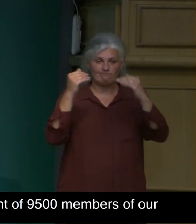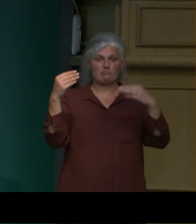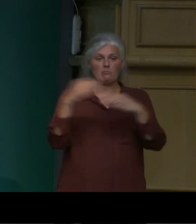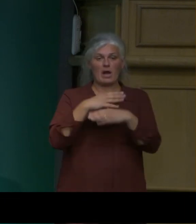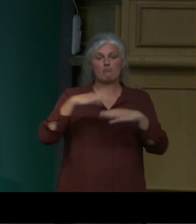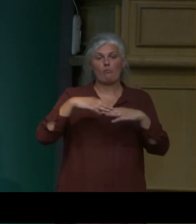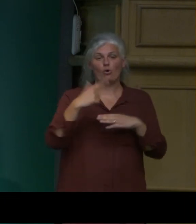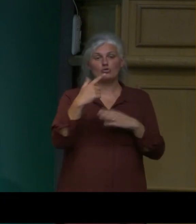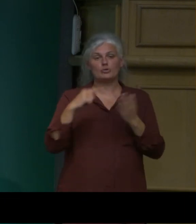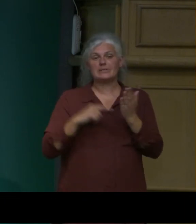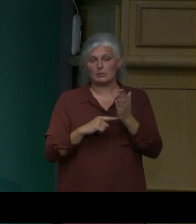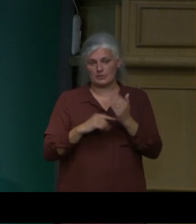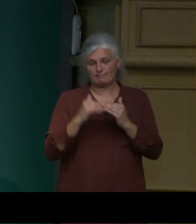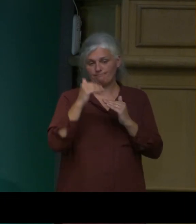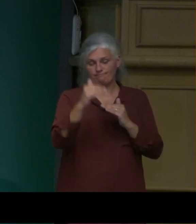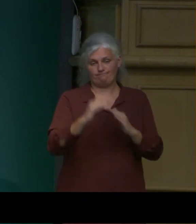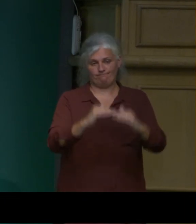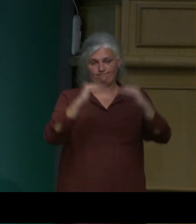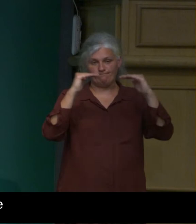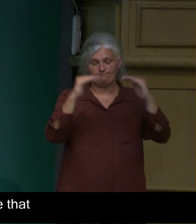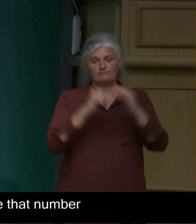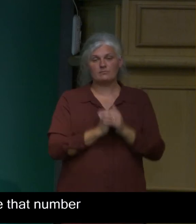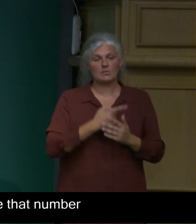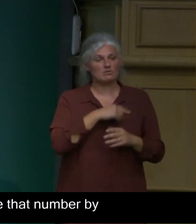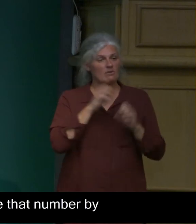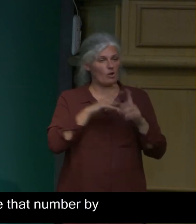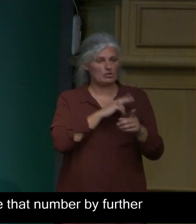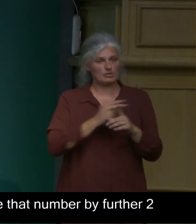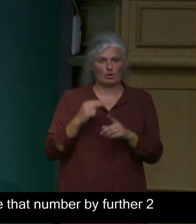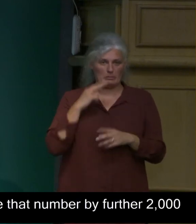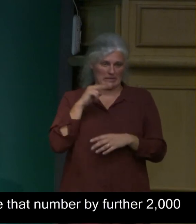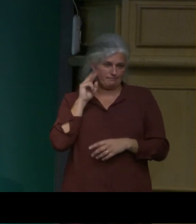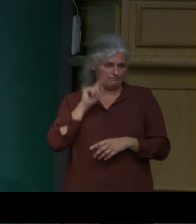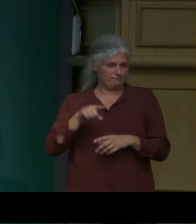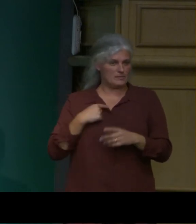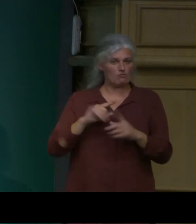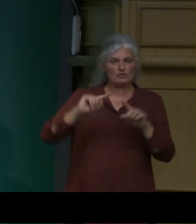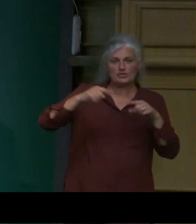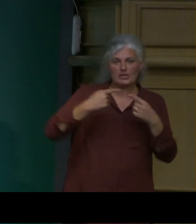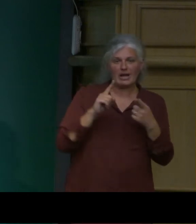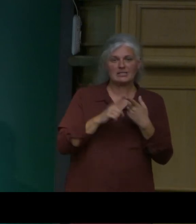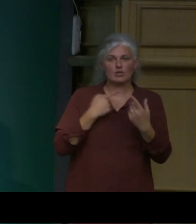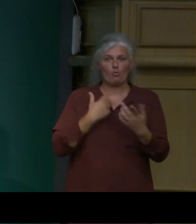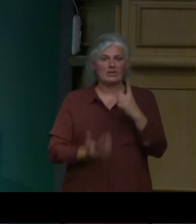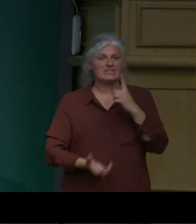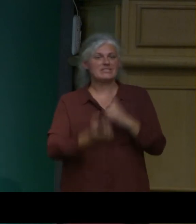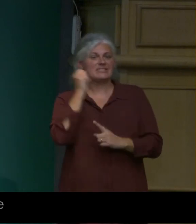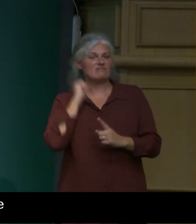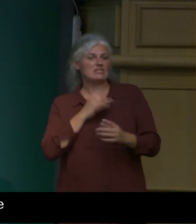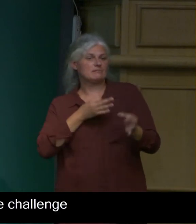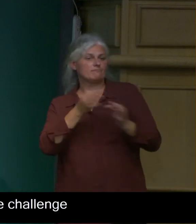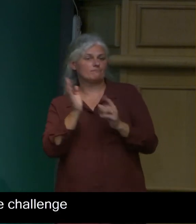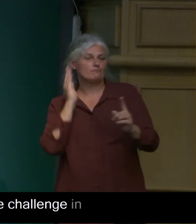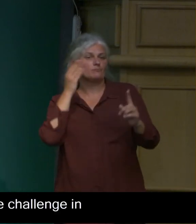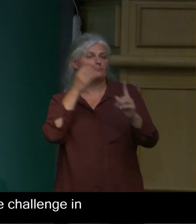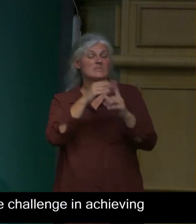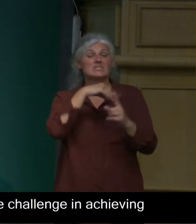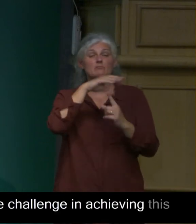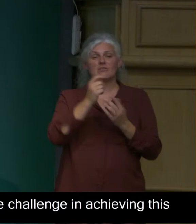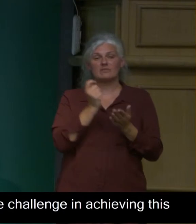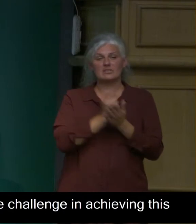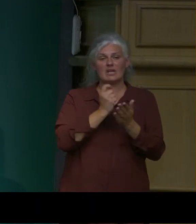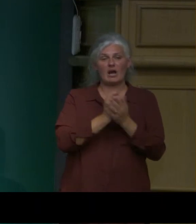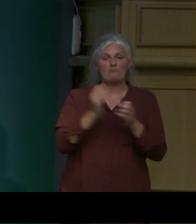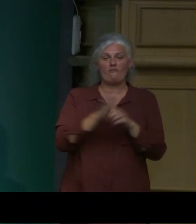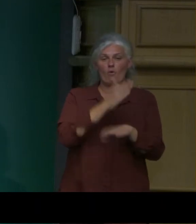a further two thousand we of course do not underestimate the challenge in achieving this objective particularly at a time of